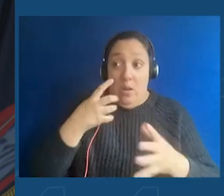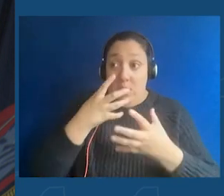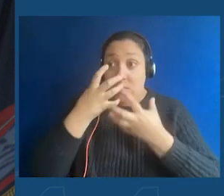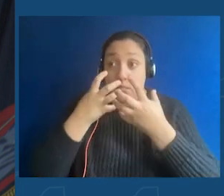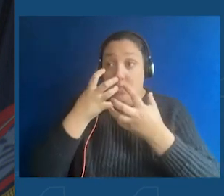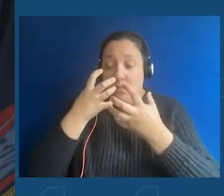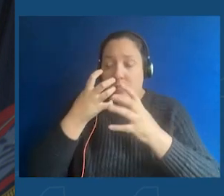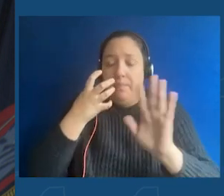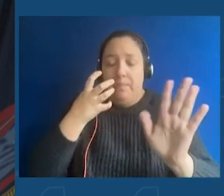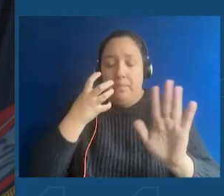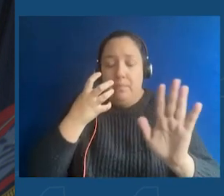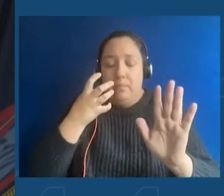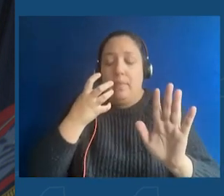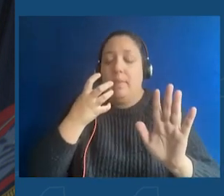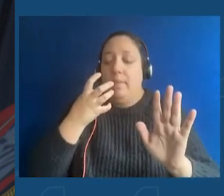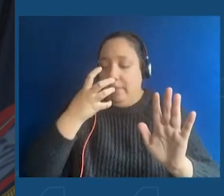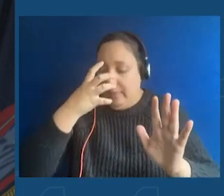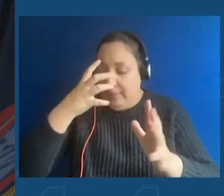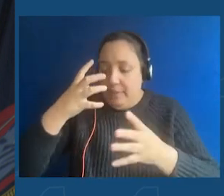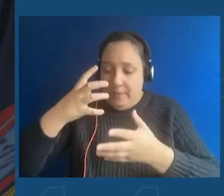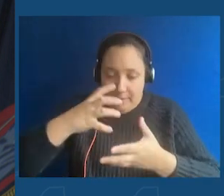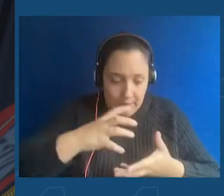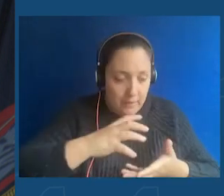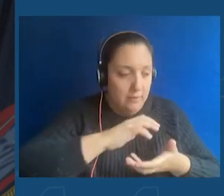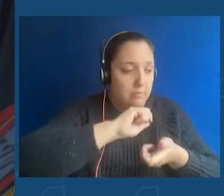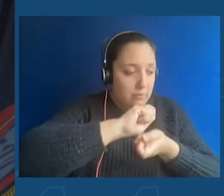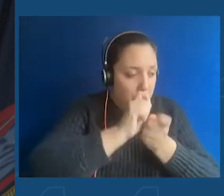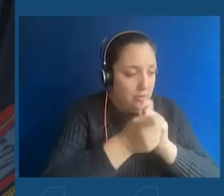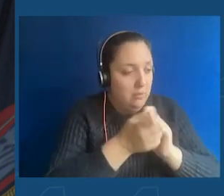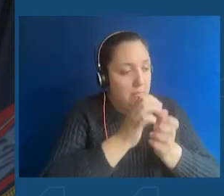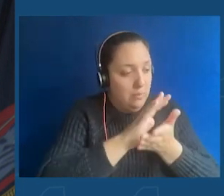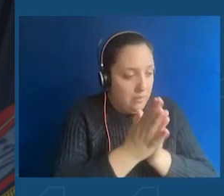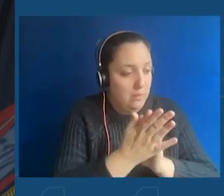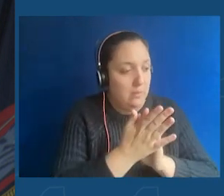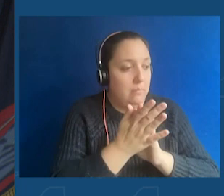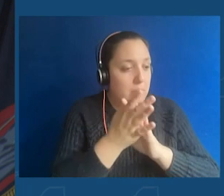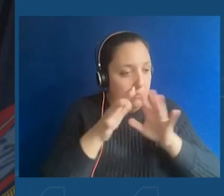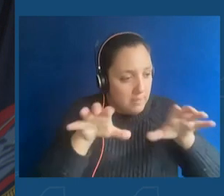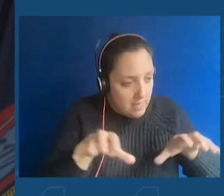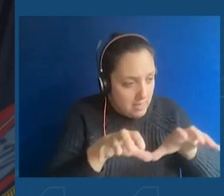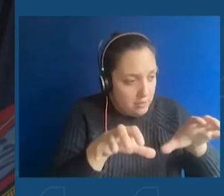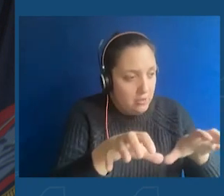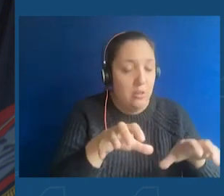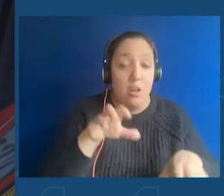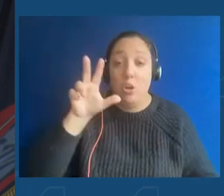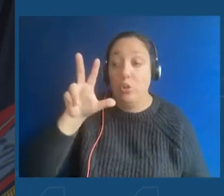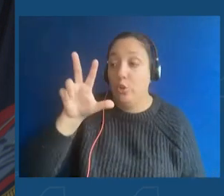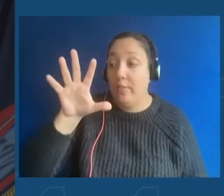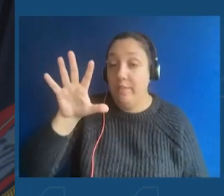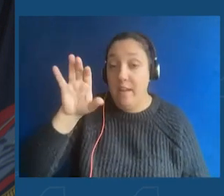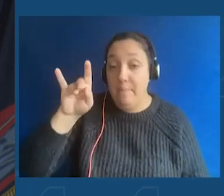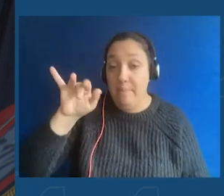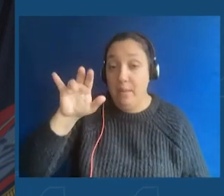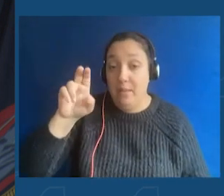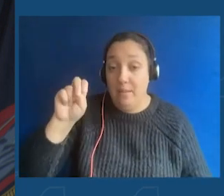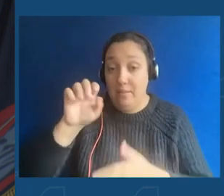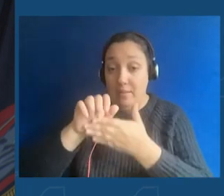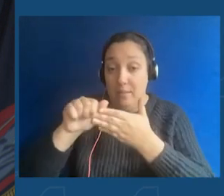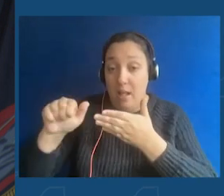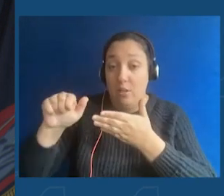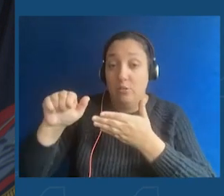my direction, New York State funded $35 million immediately to help reproductive care centers and